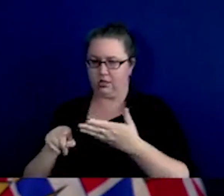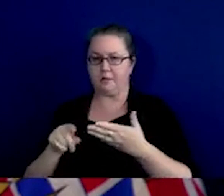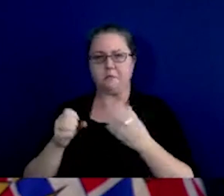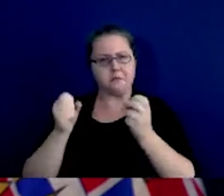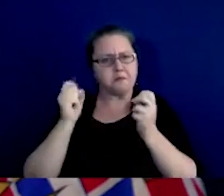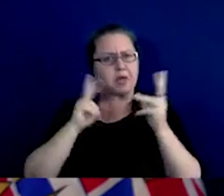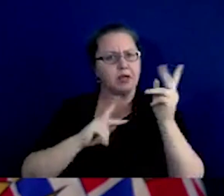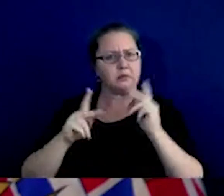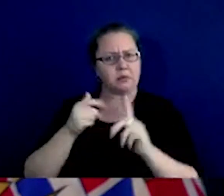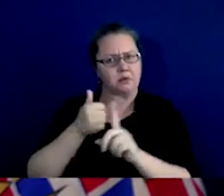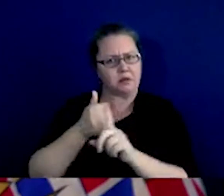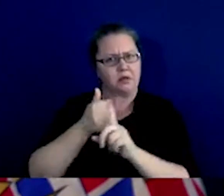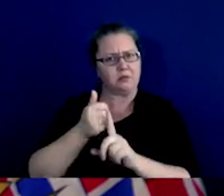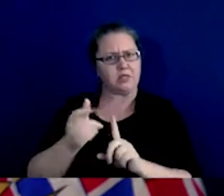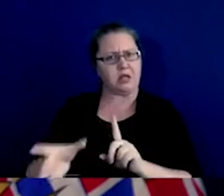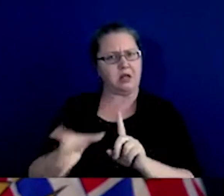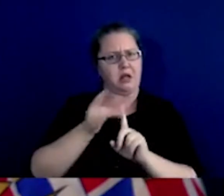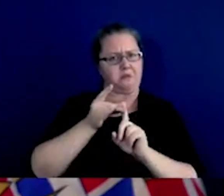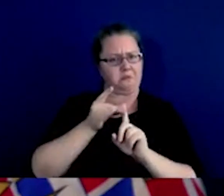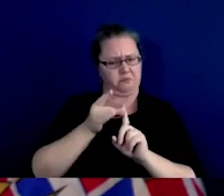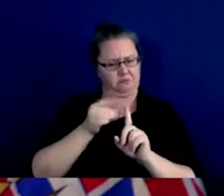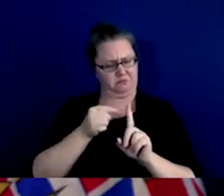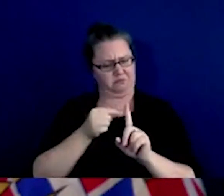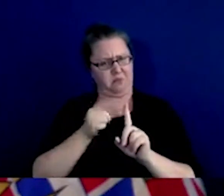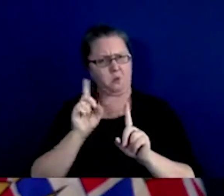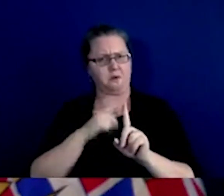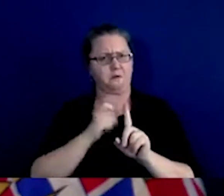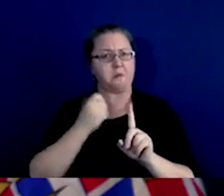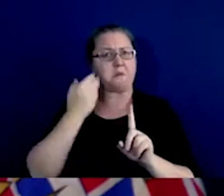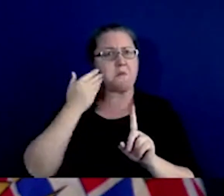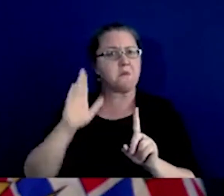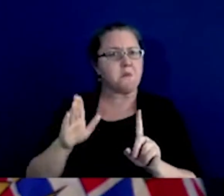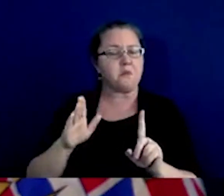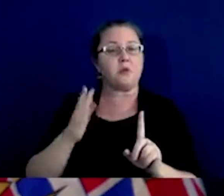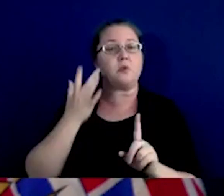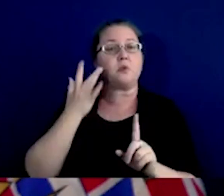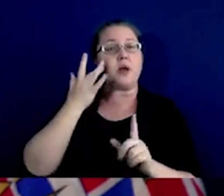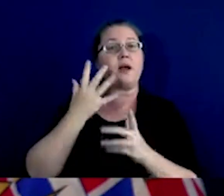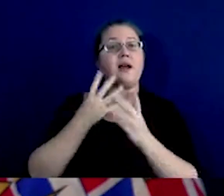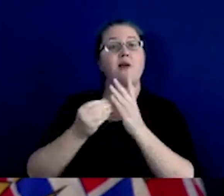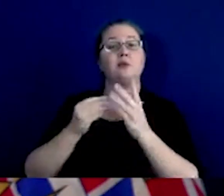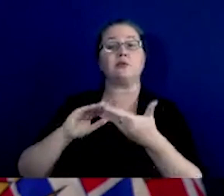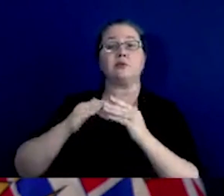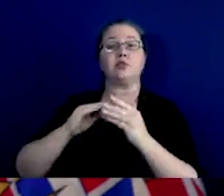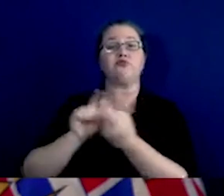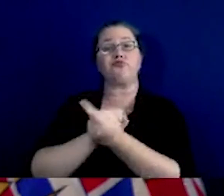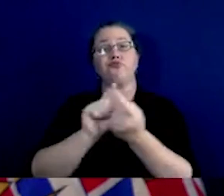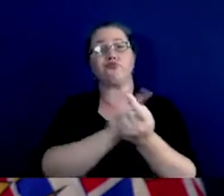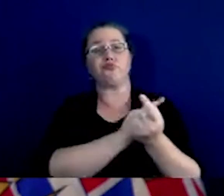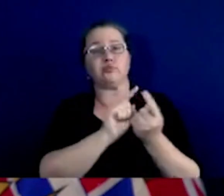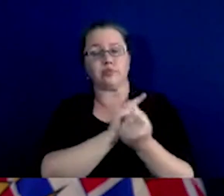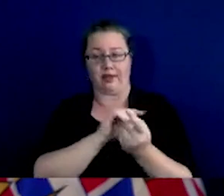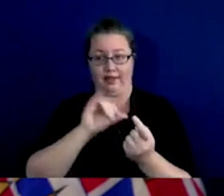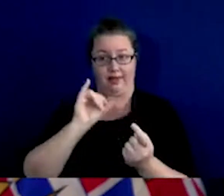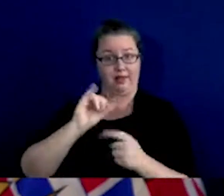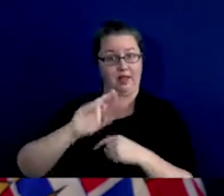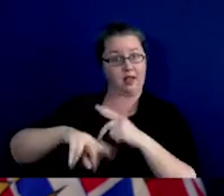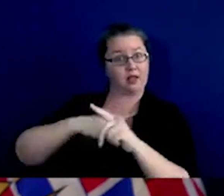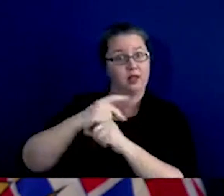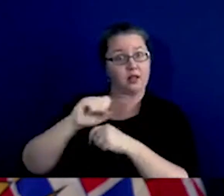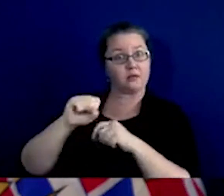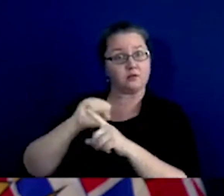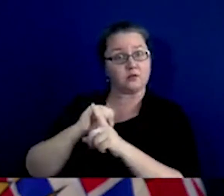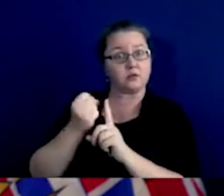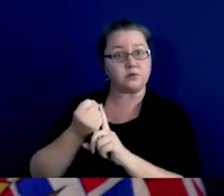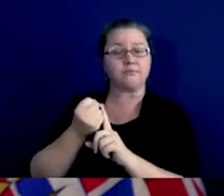spread, but I do absolutely recommend that all of us should be wearing masks when we can't maintain our distances, particularly